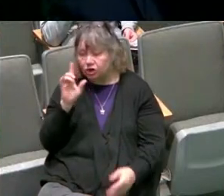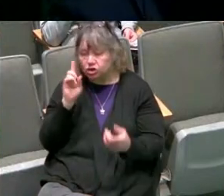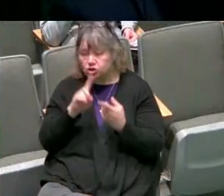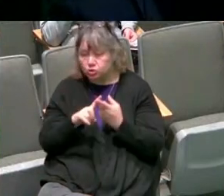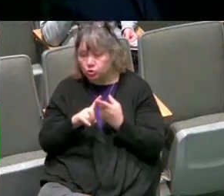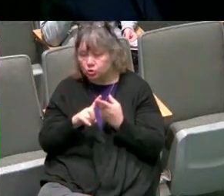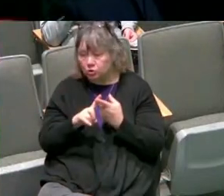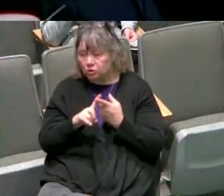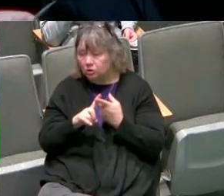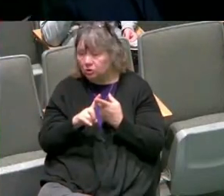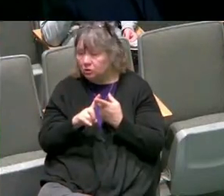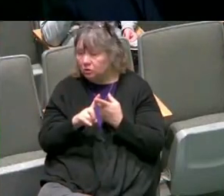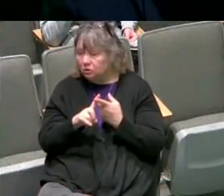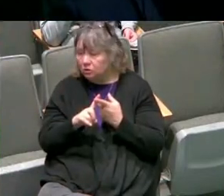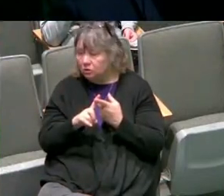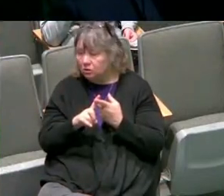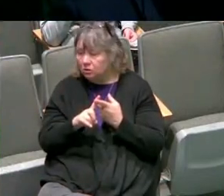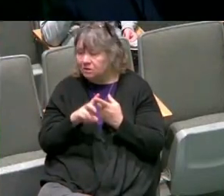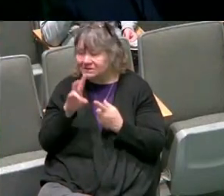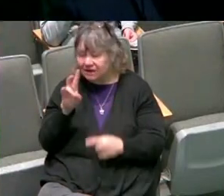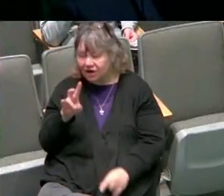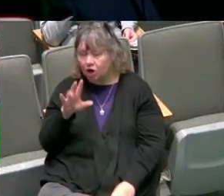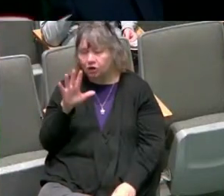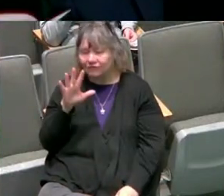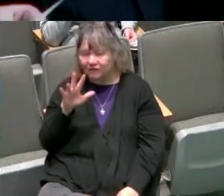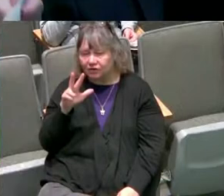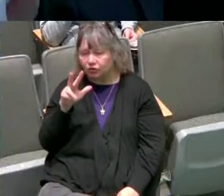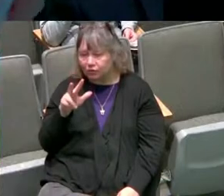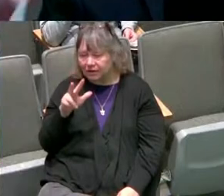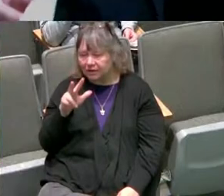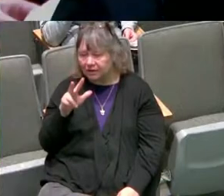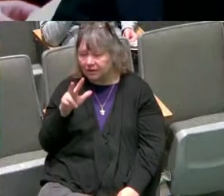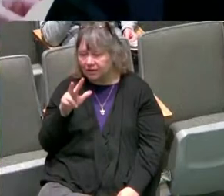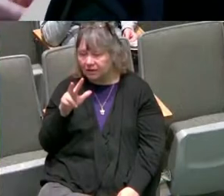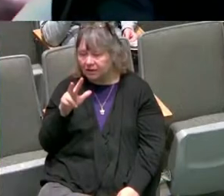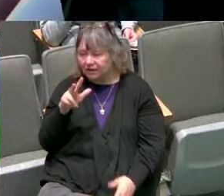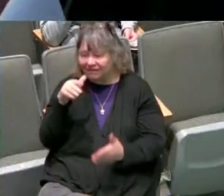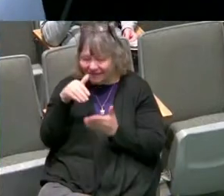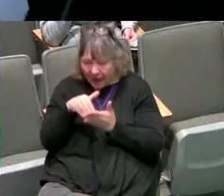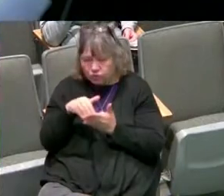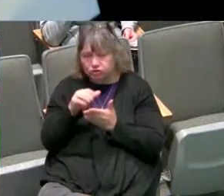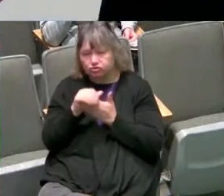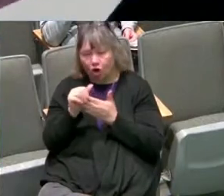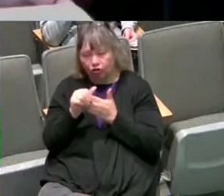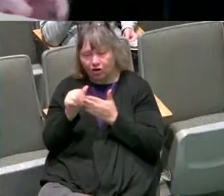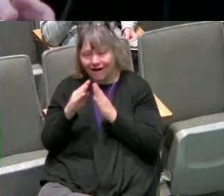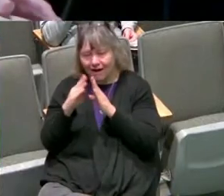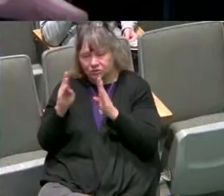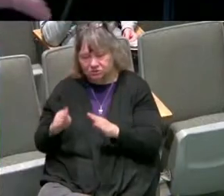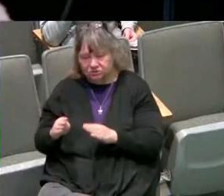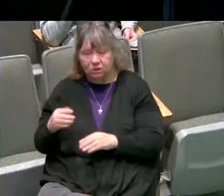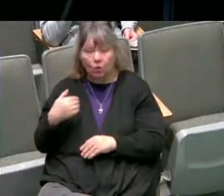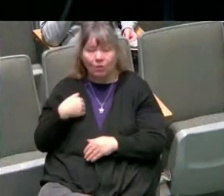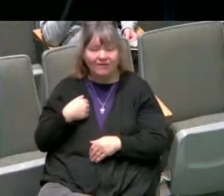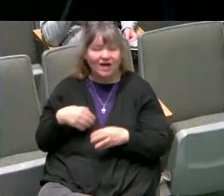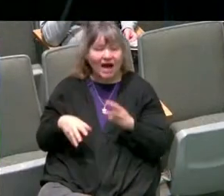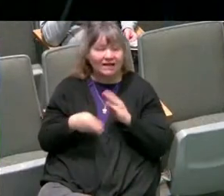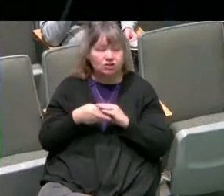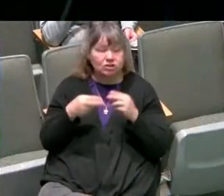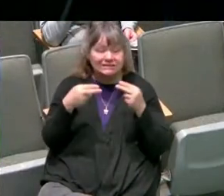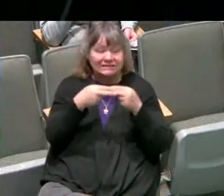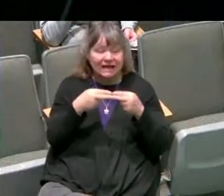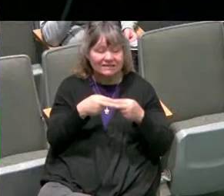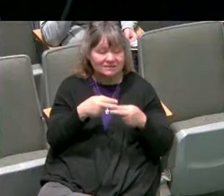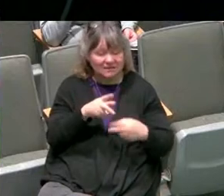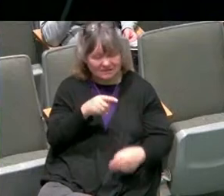500 dollars uh house we have some supplemental slides Josh if